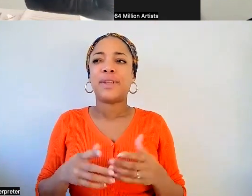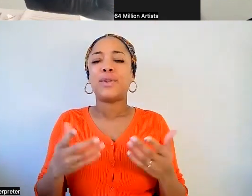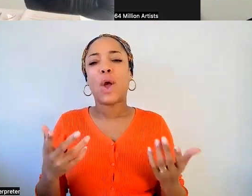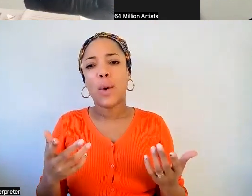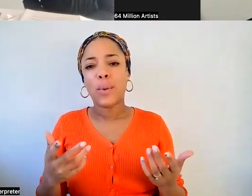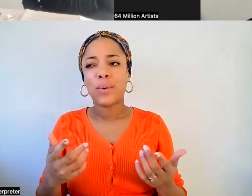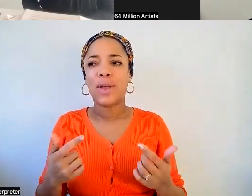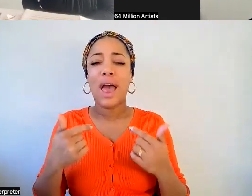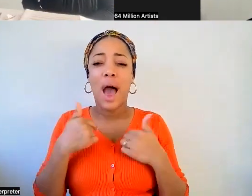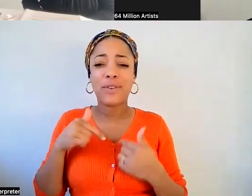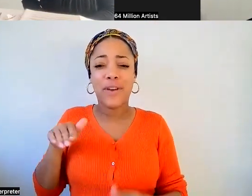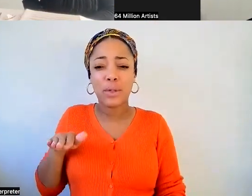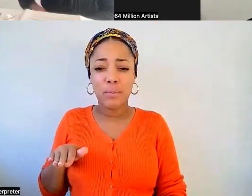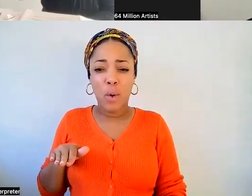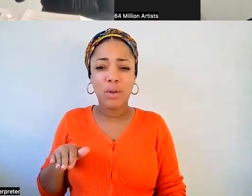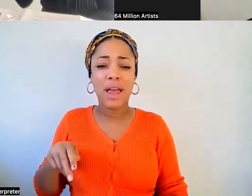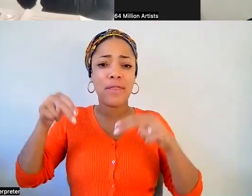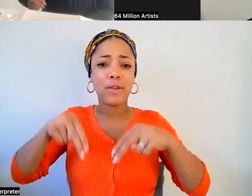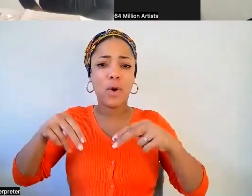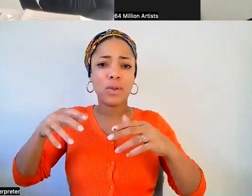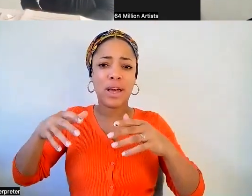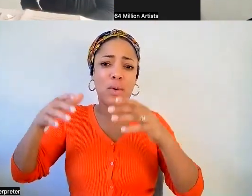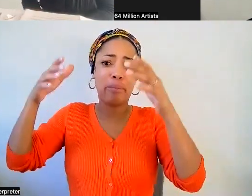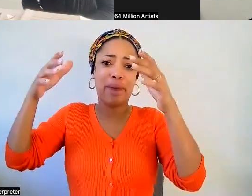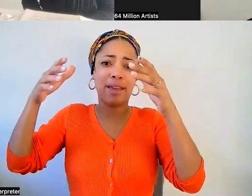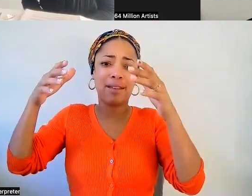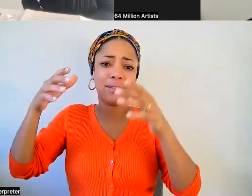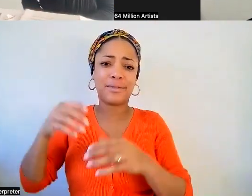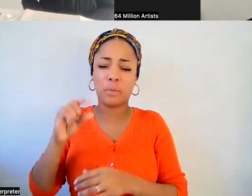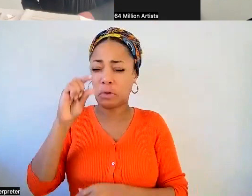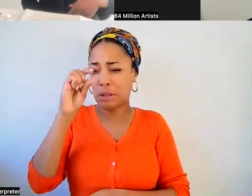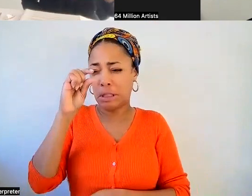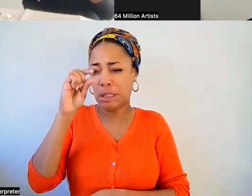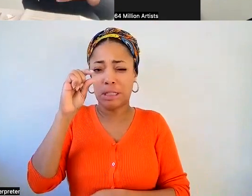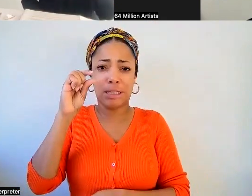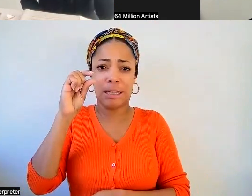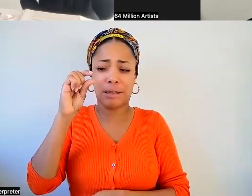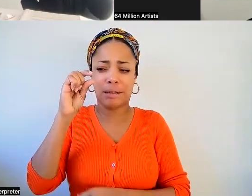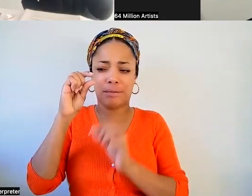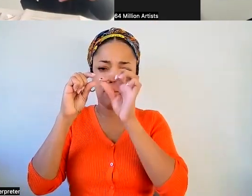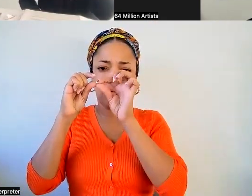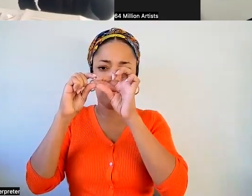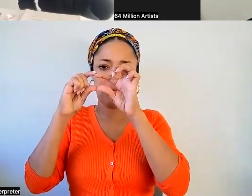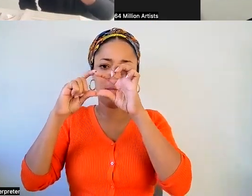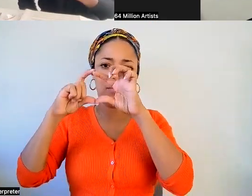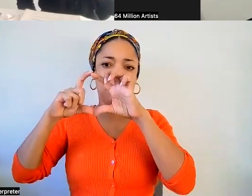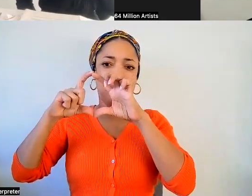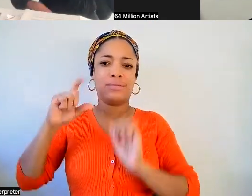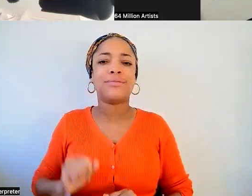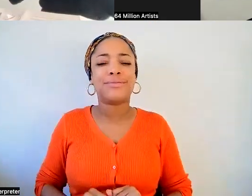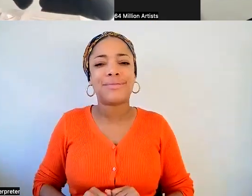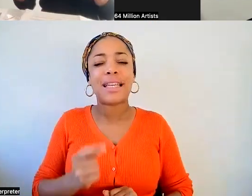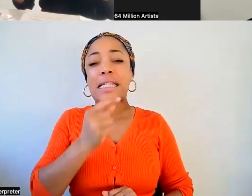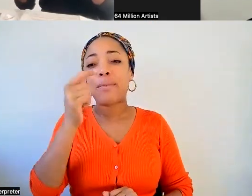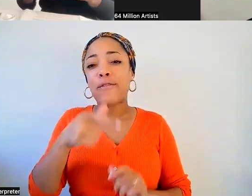yeah. So you were about that big, weren't you? Exactly, even smaller. Yeah, yeah. Tiny. But hopefully some of your early memories, you've